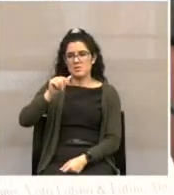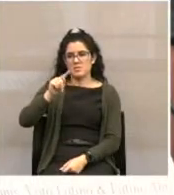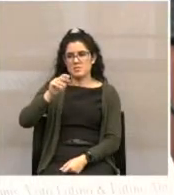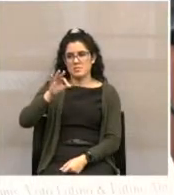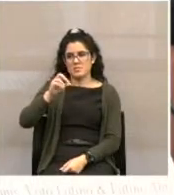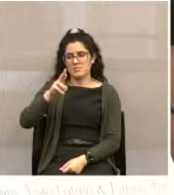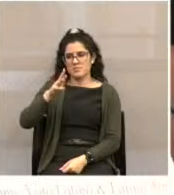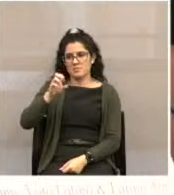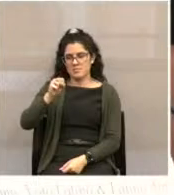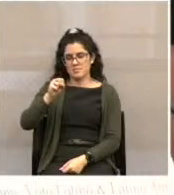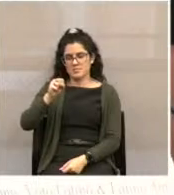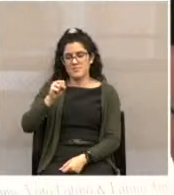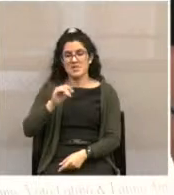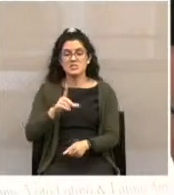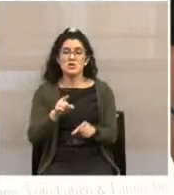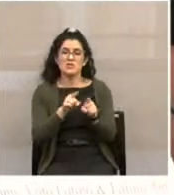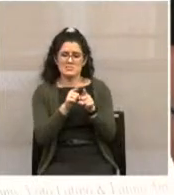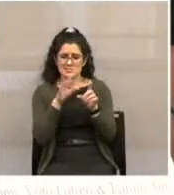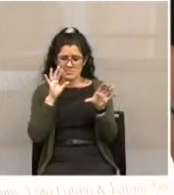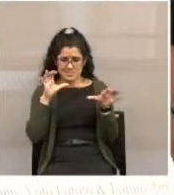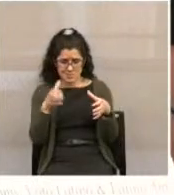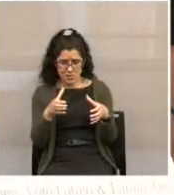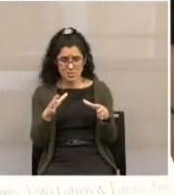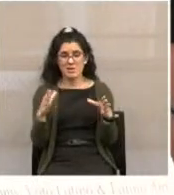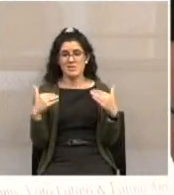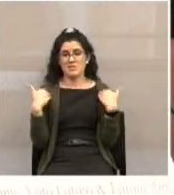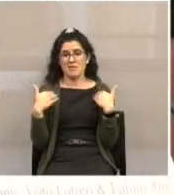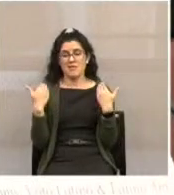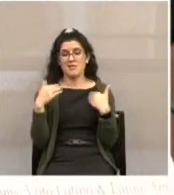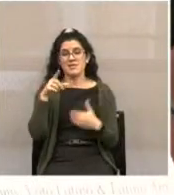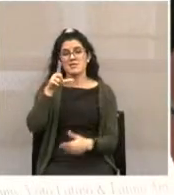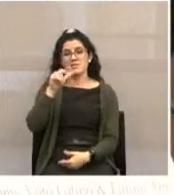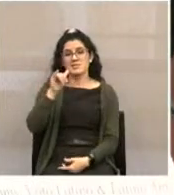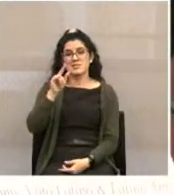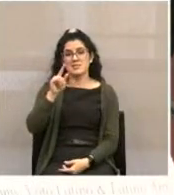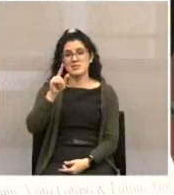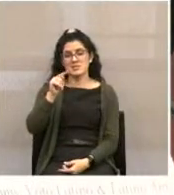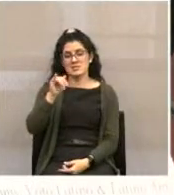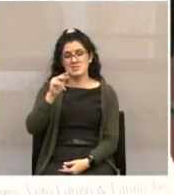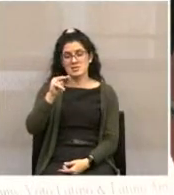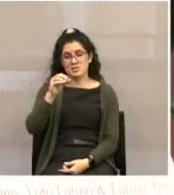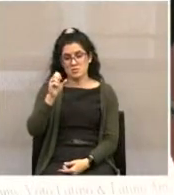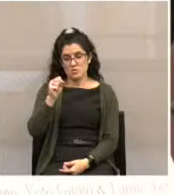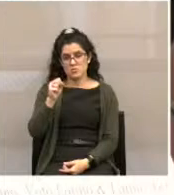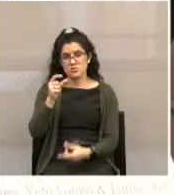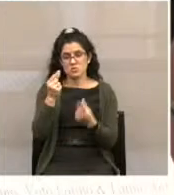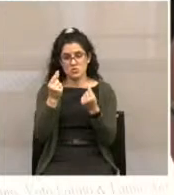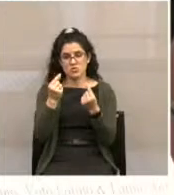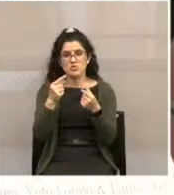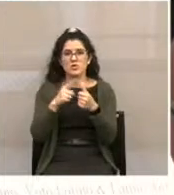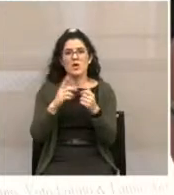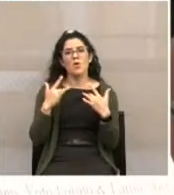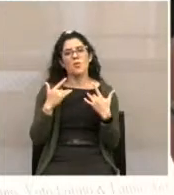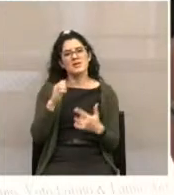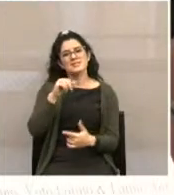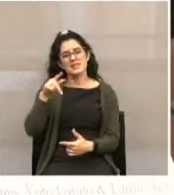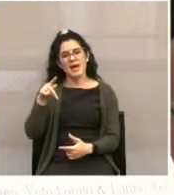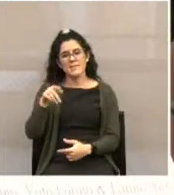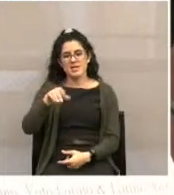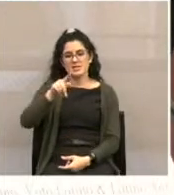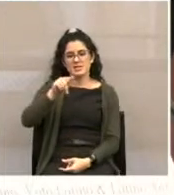part about this is young Latinos are twice as likely than the general population to use platforms like WhatsApp and